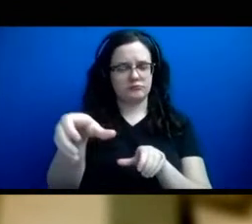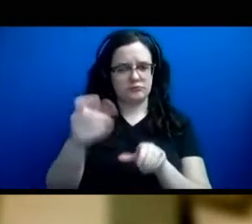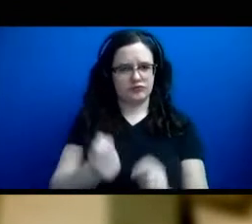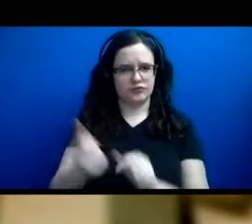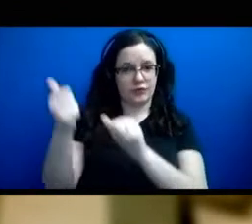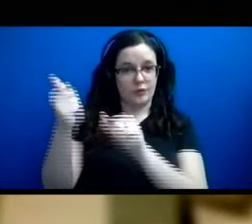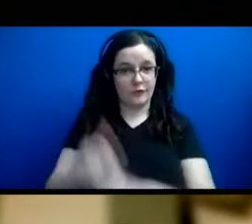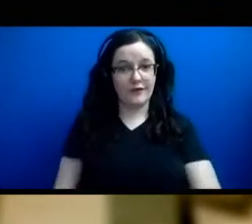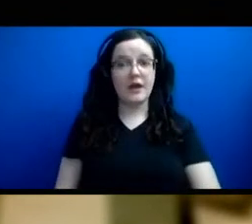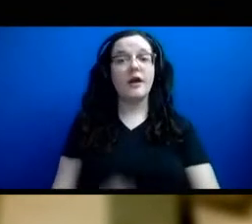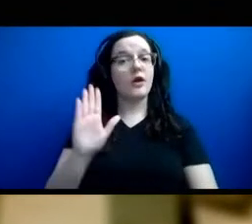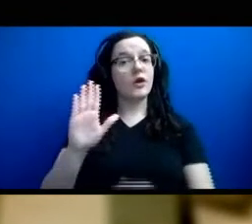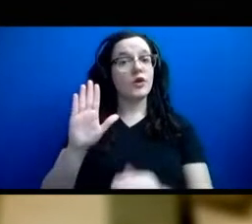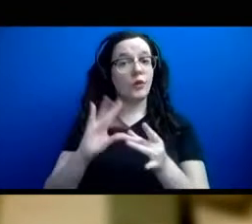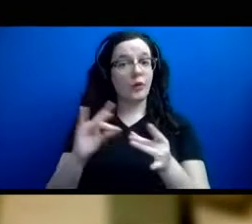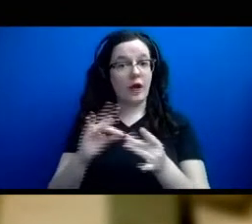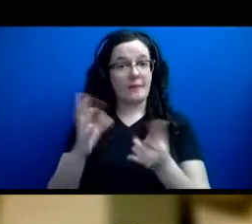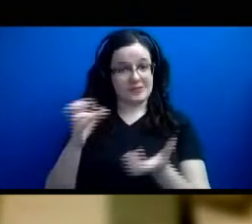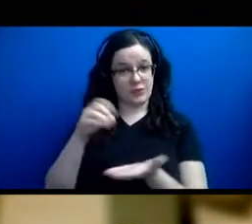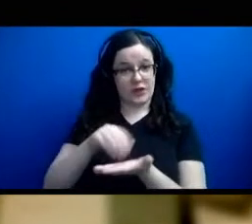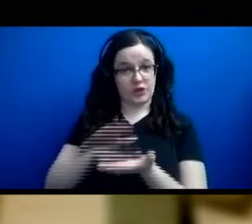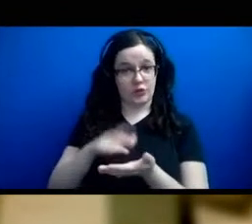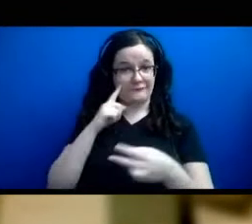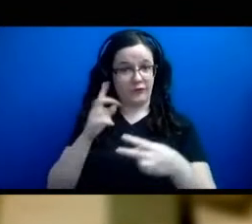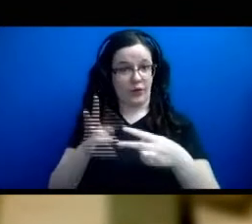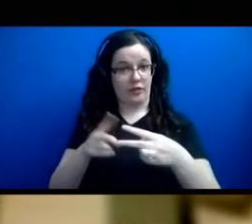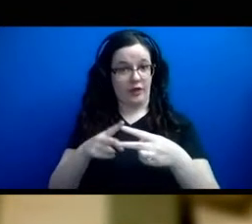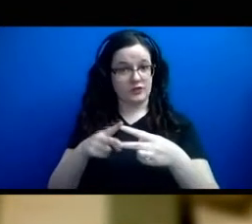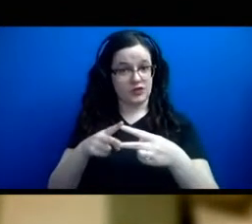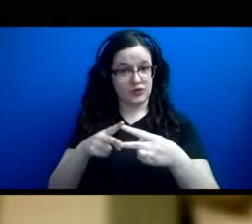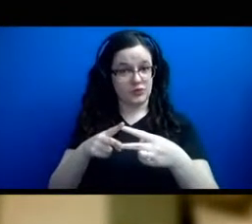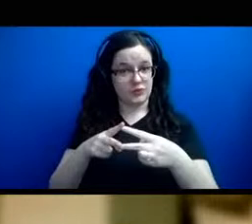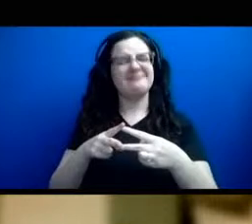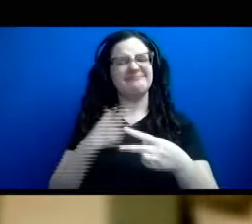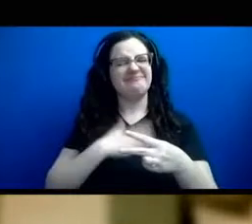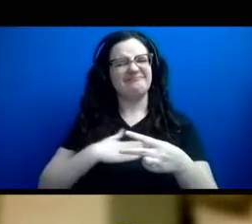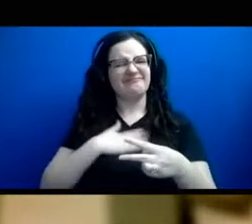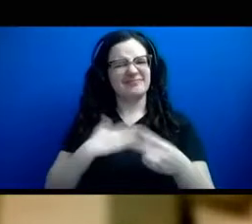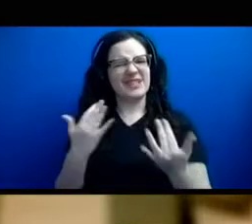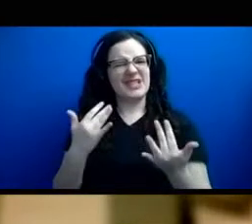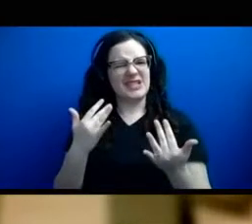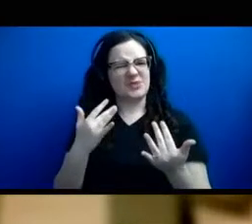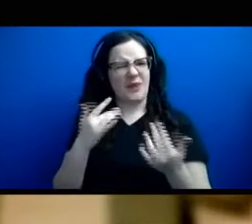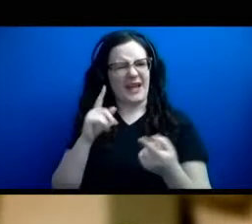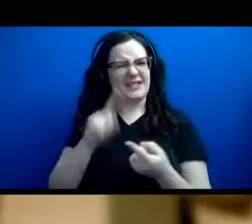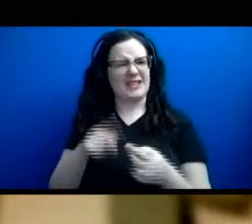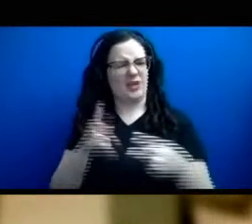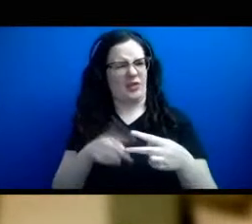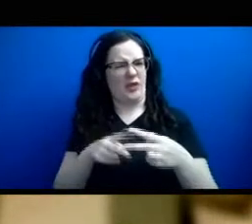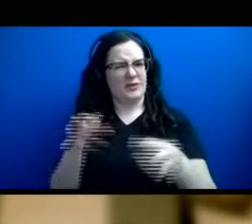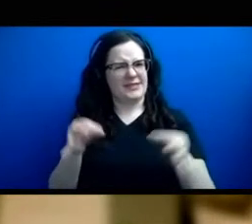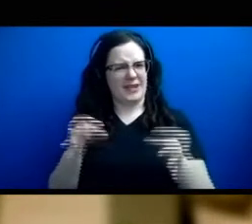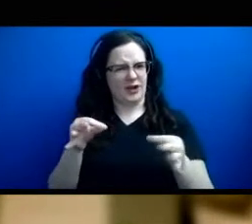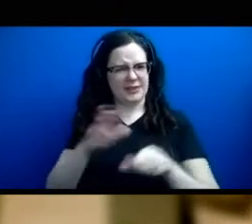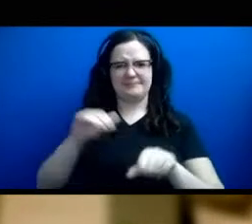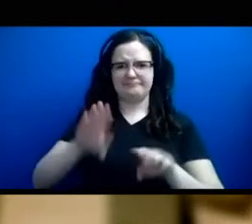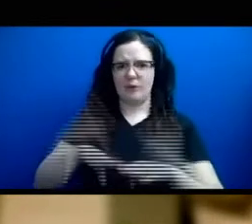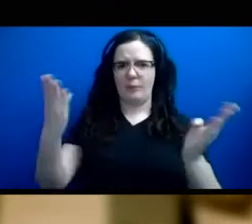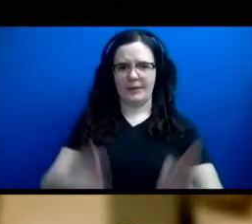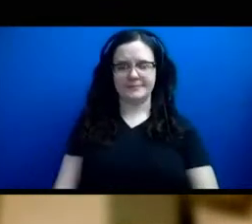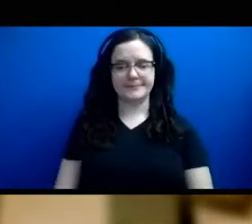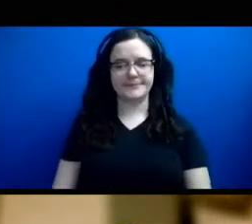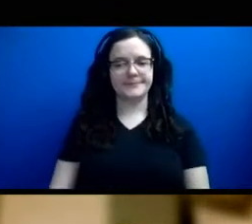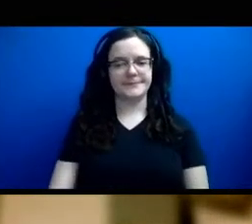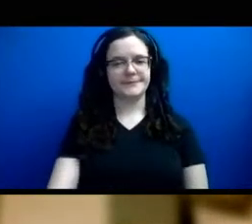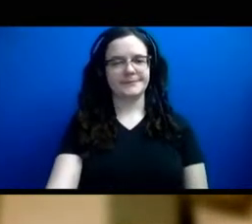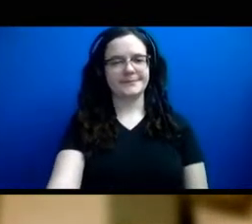the record of those hearings, I would ask that you wait until those hearings are called and are open. As